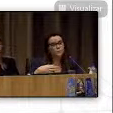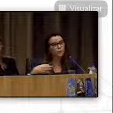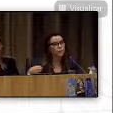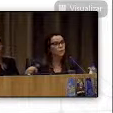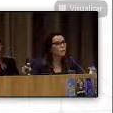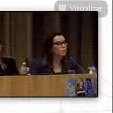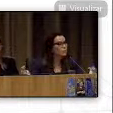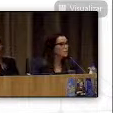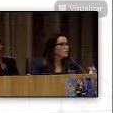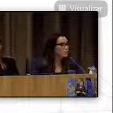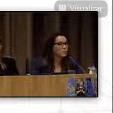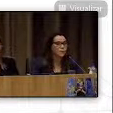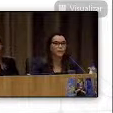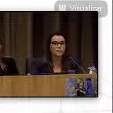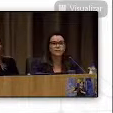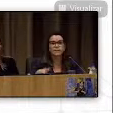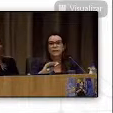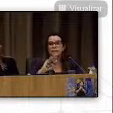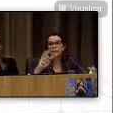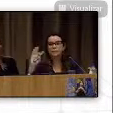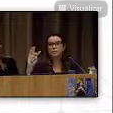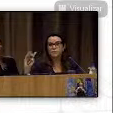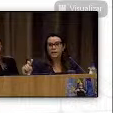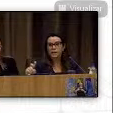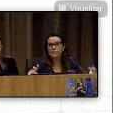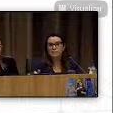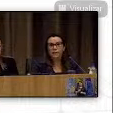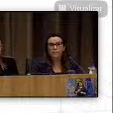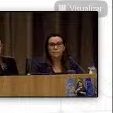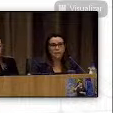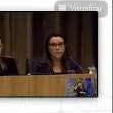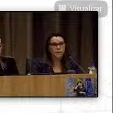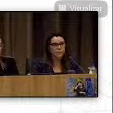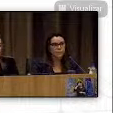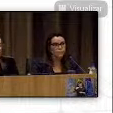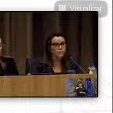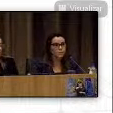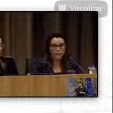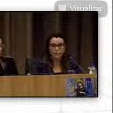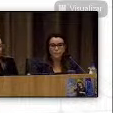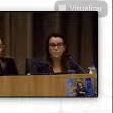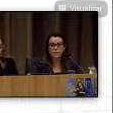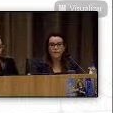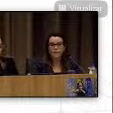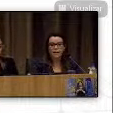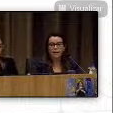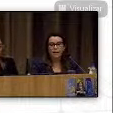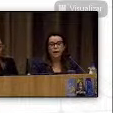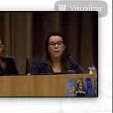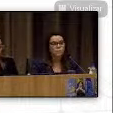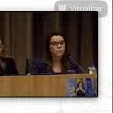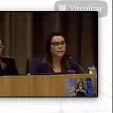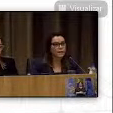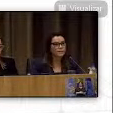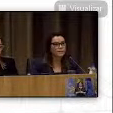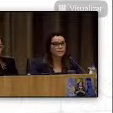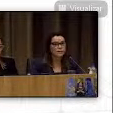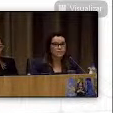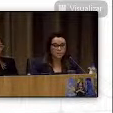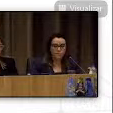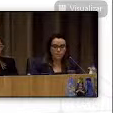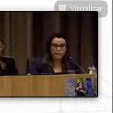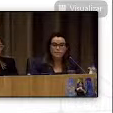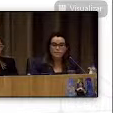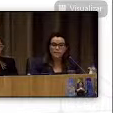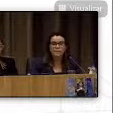places, and we have a long challenge because we have hospitals in very small areas of the state. Some of